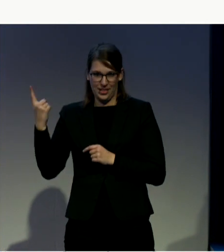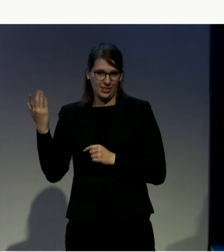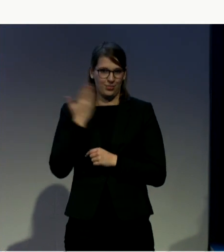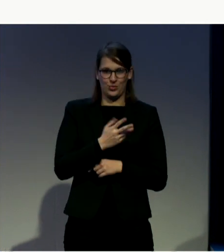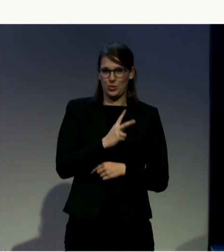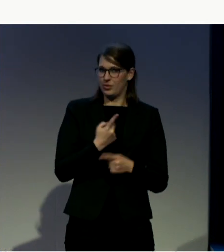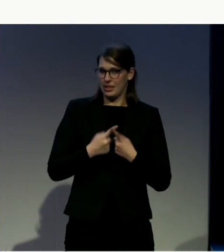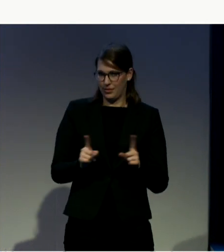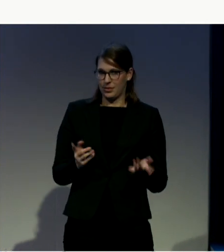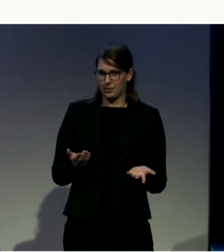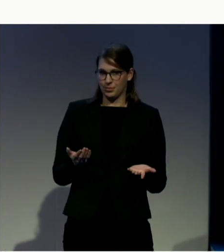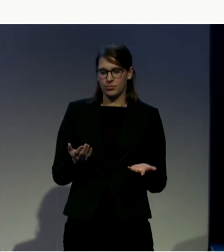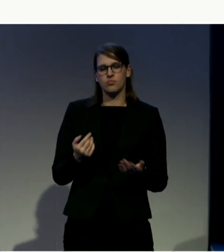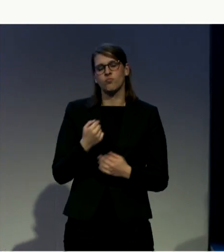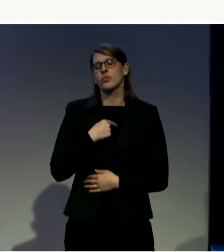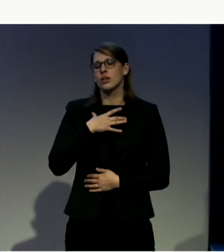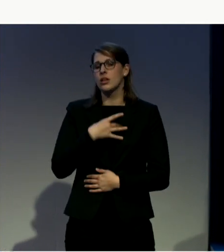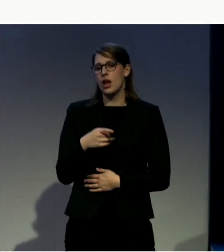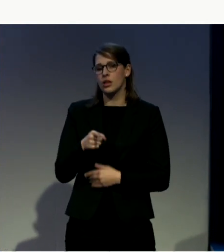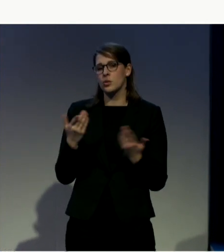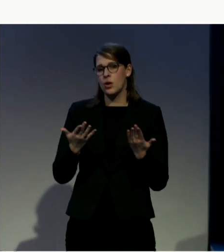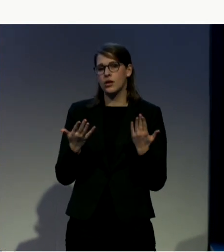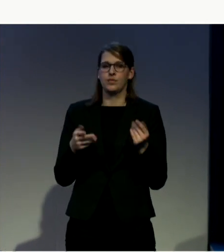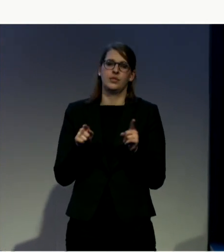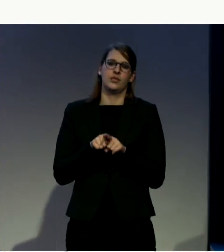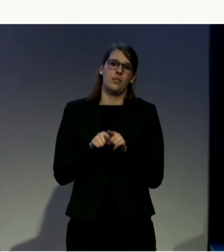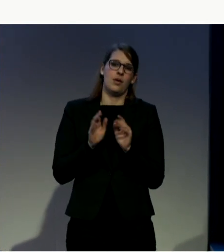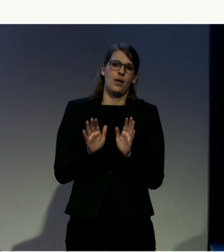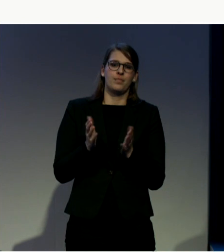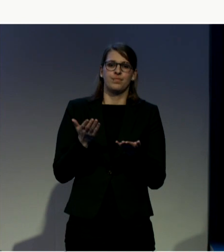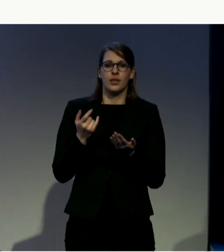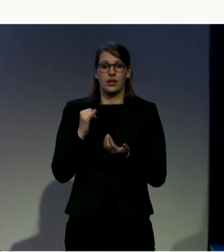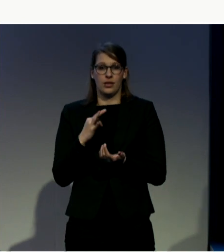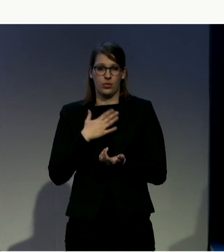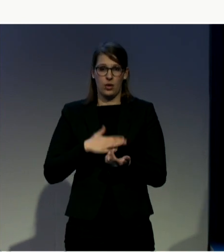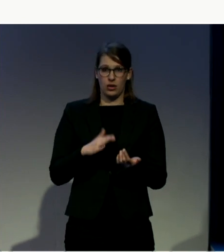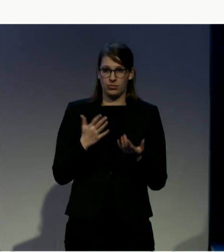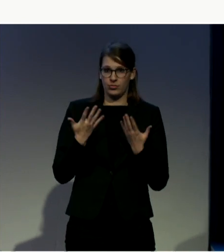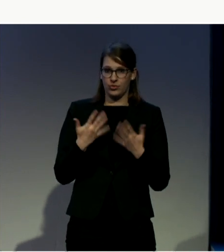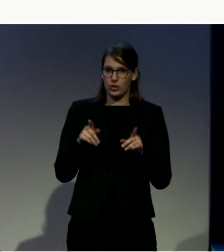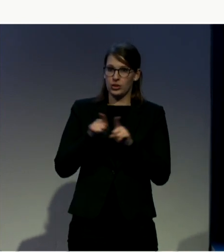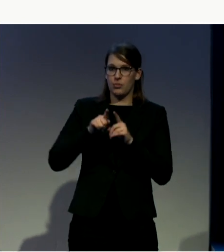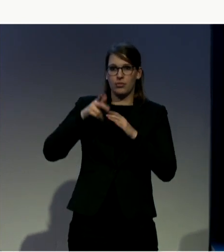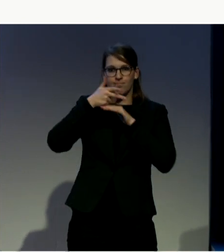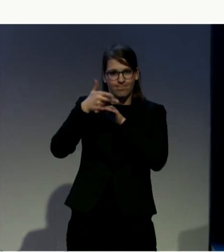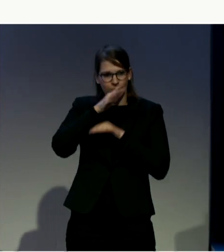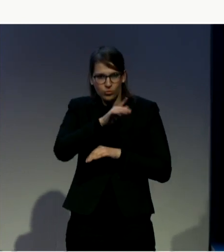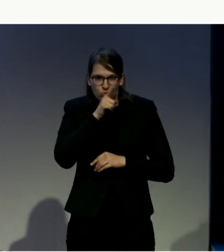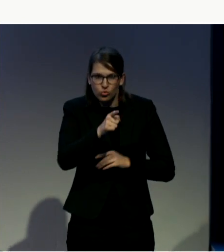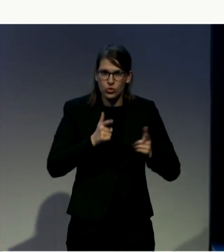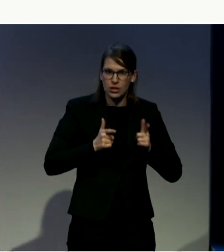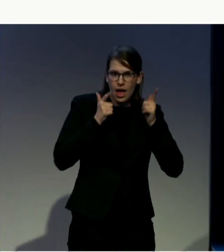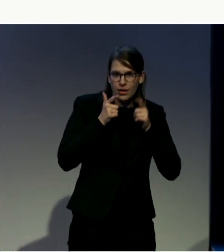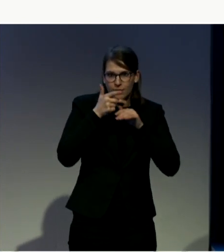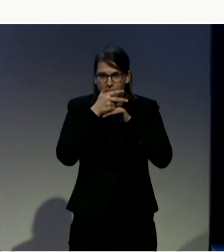is normally when you have a documentary that's exploring disability, you have a narrator